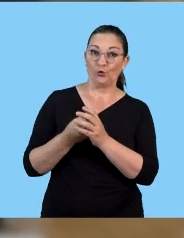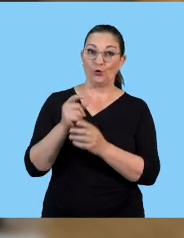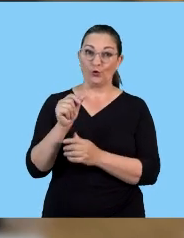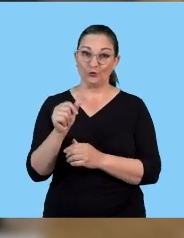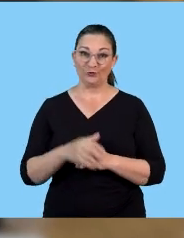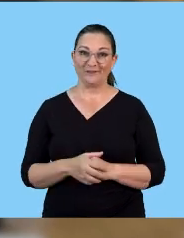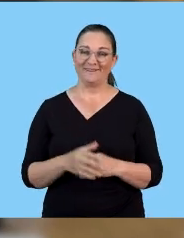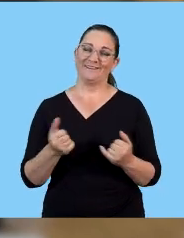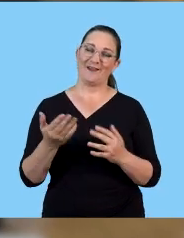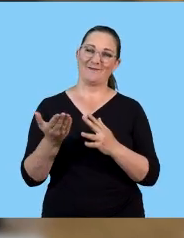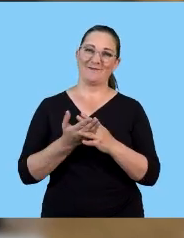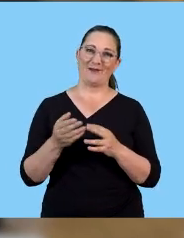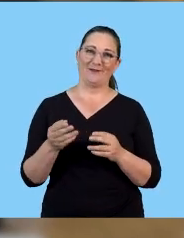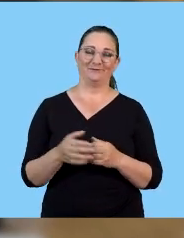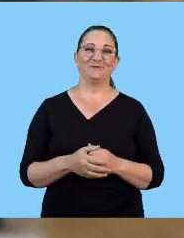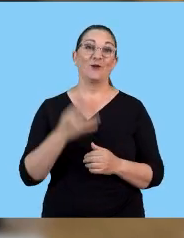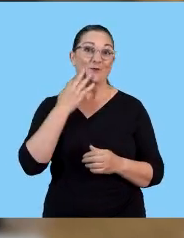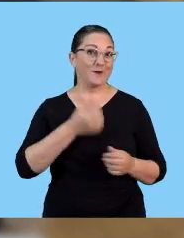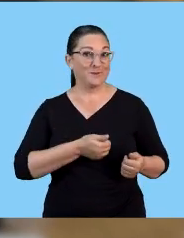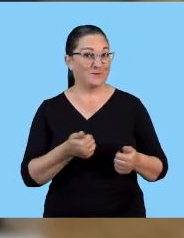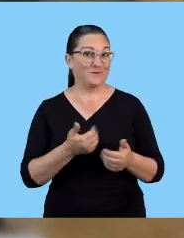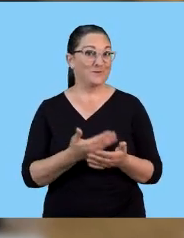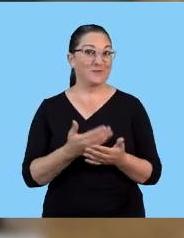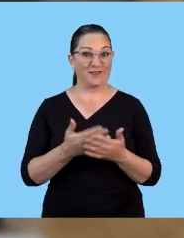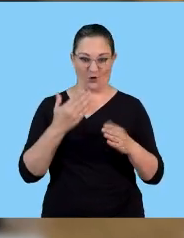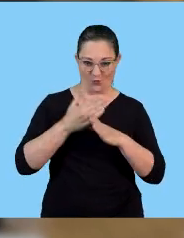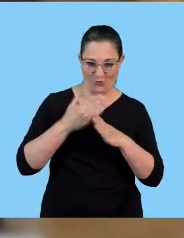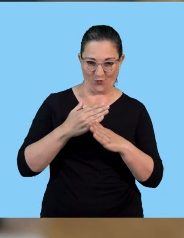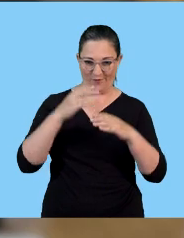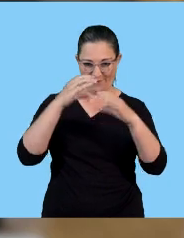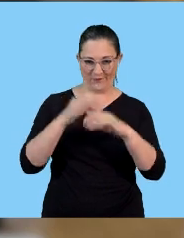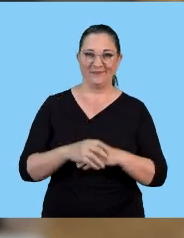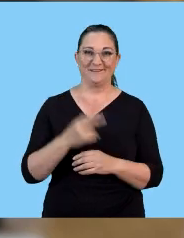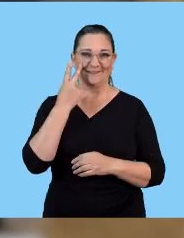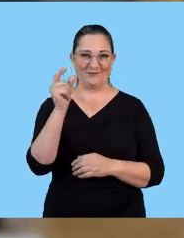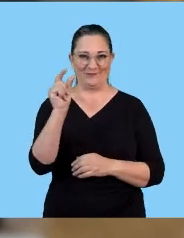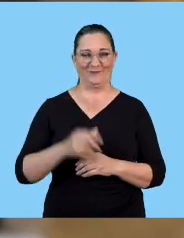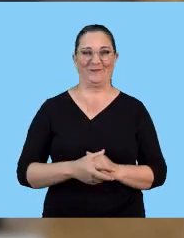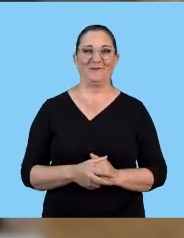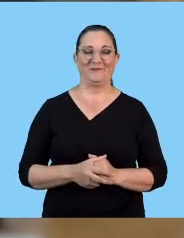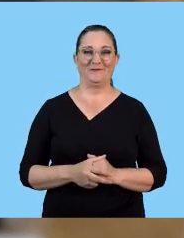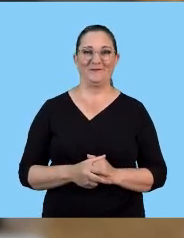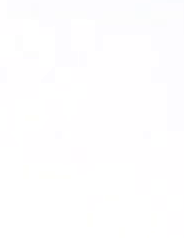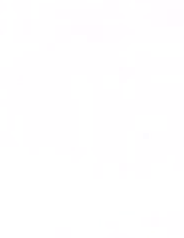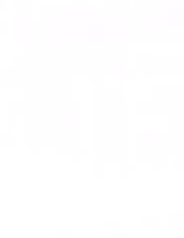All right, let's take a short break. And when we get back, we'll get stuck into the work. See you guys soon.